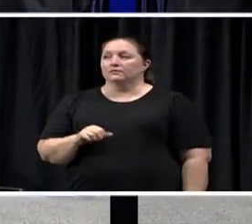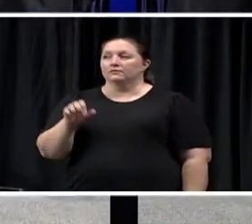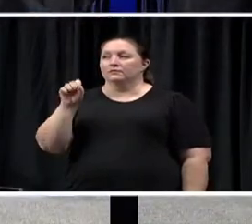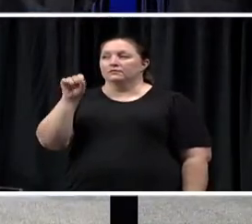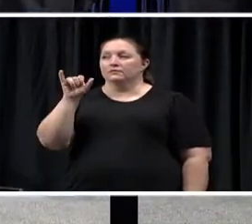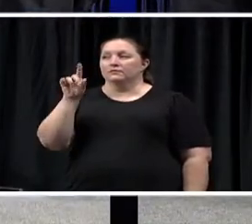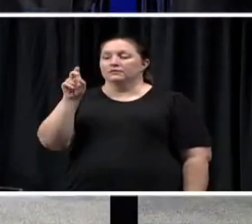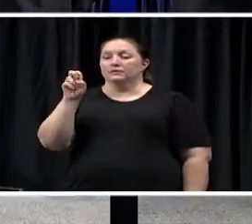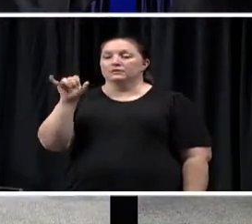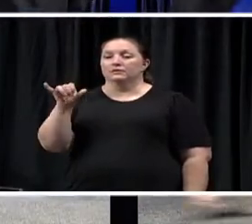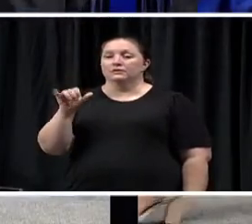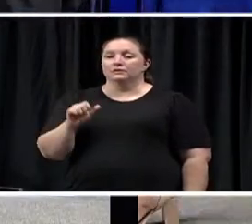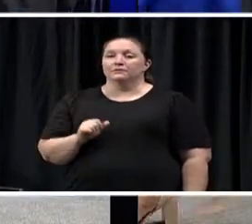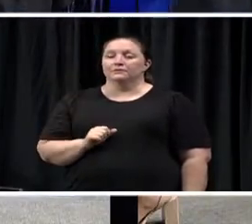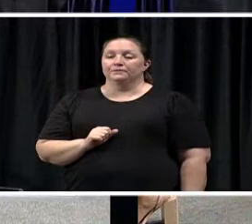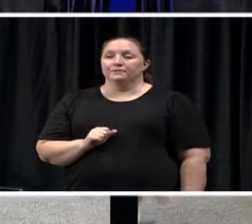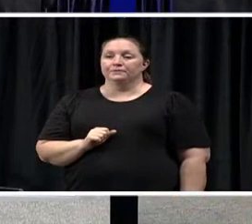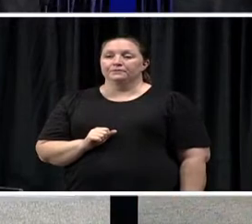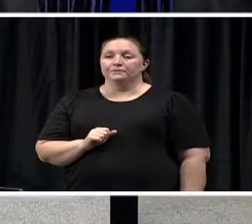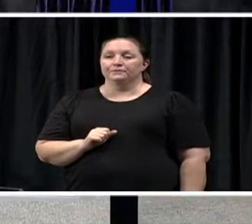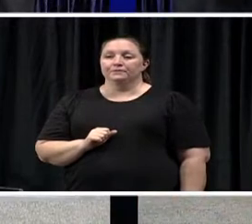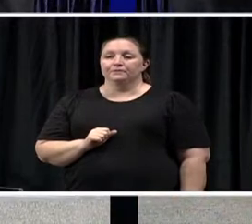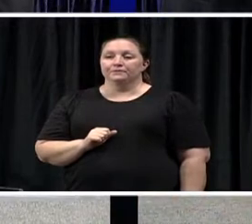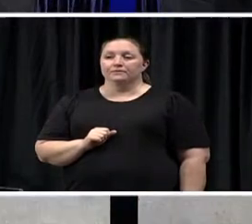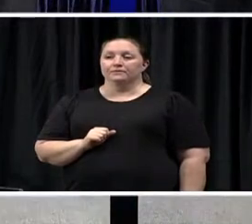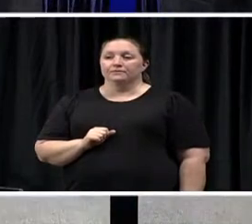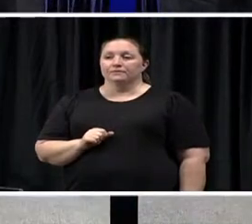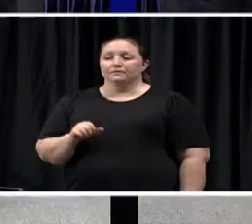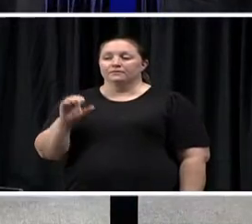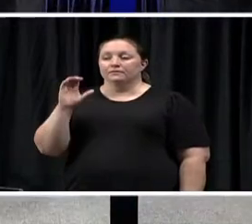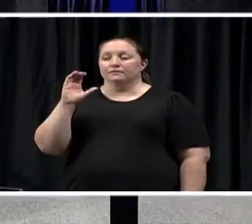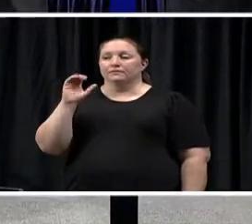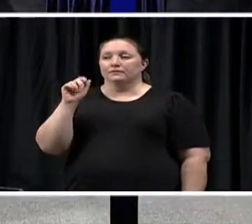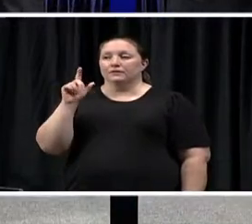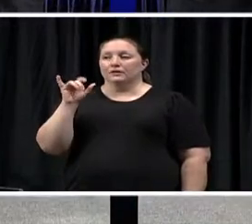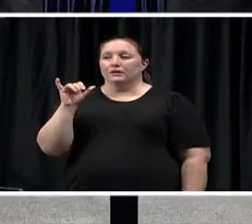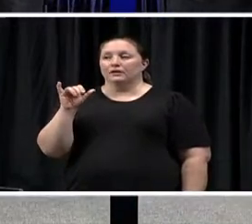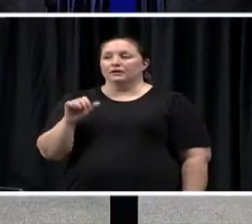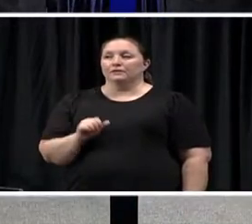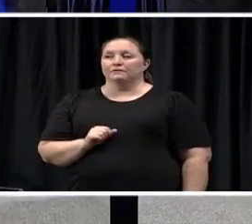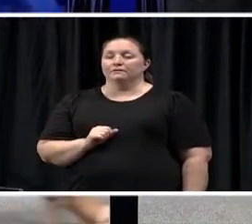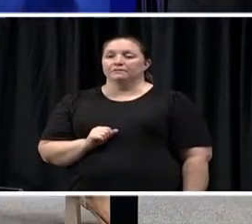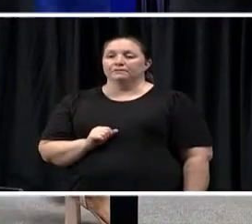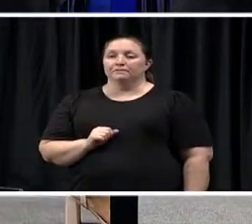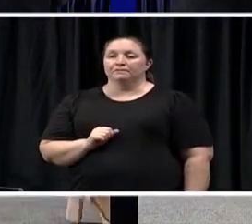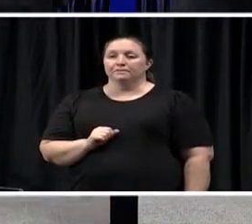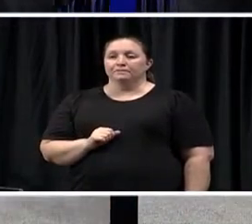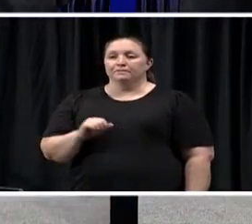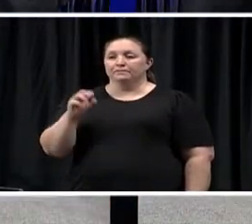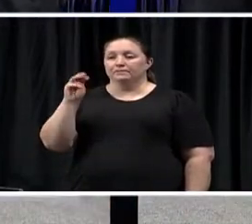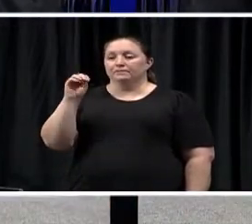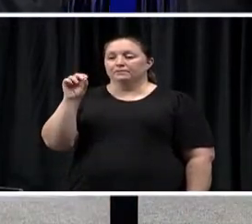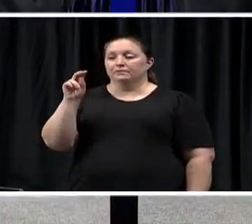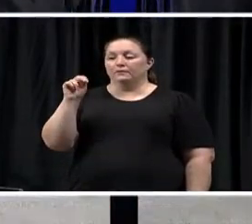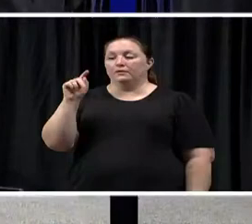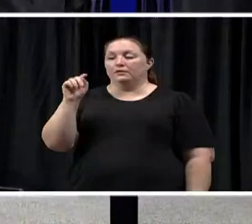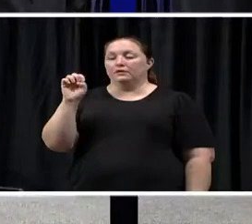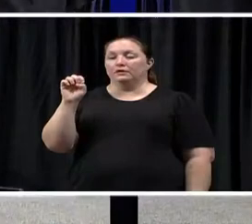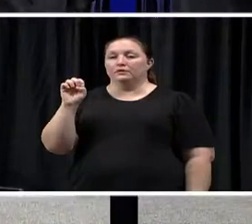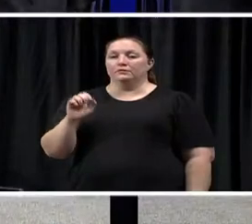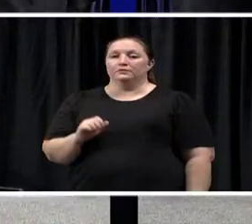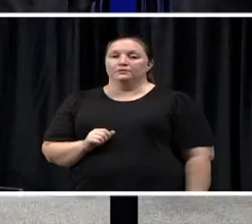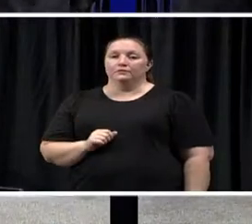Sydney Raquel Shelby. Kaylee Mae Schmidt. Monte